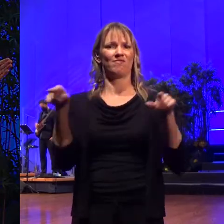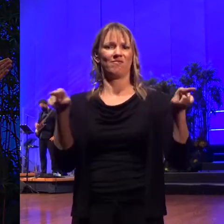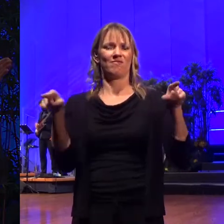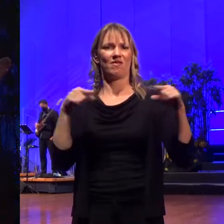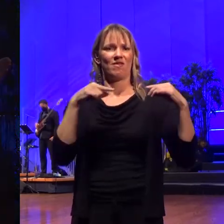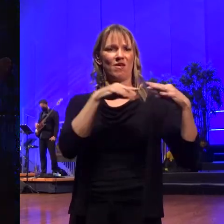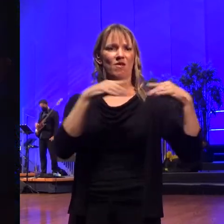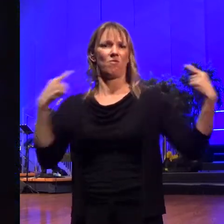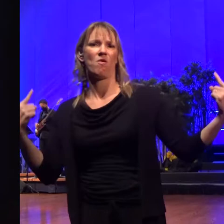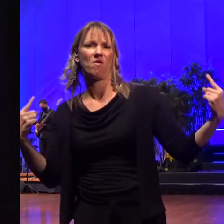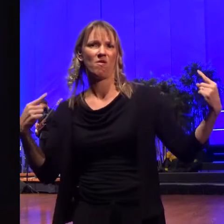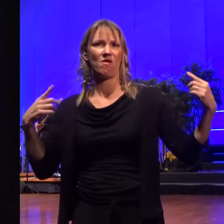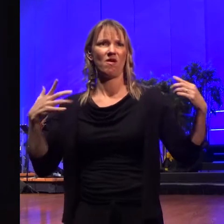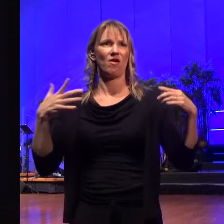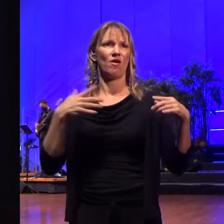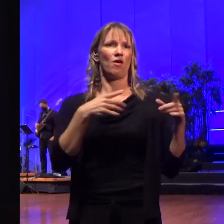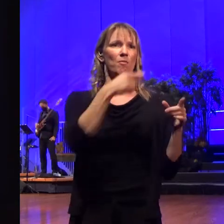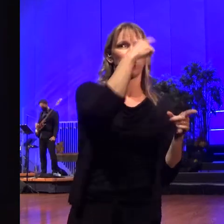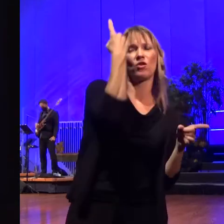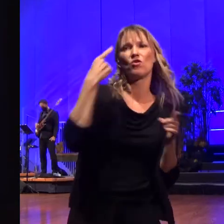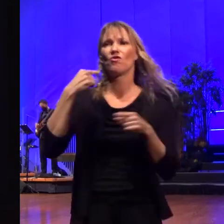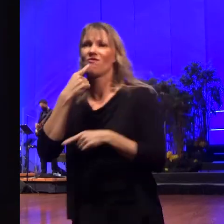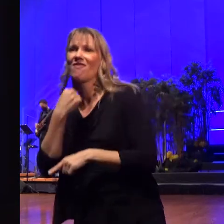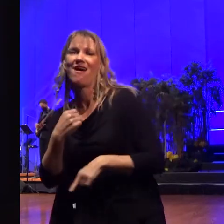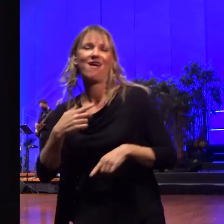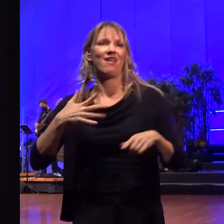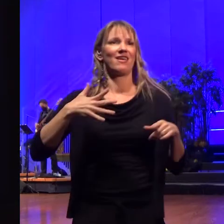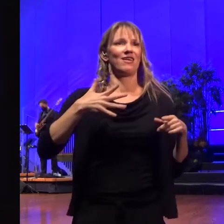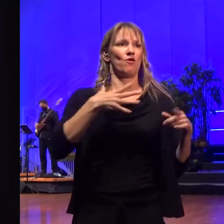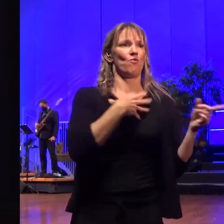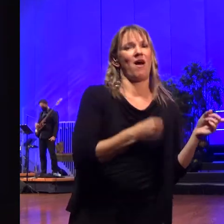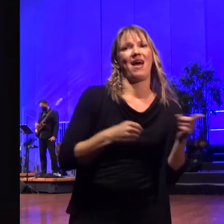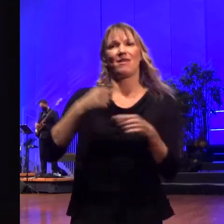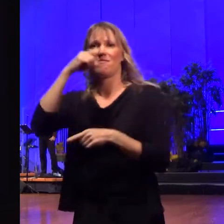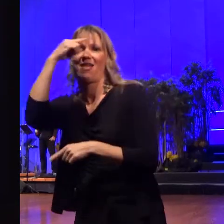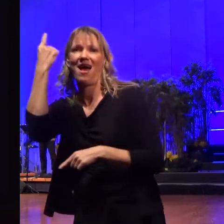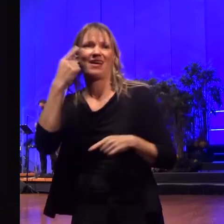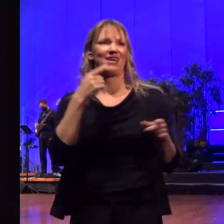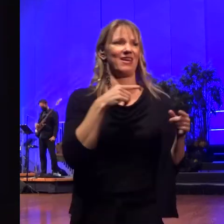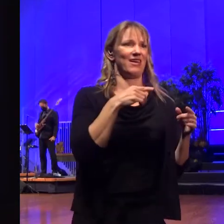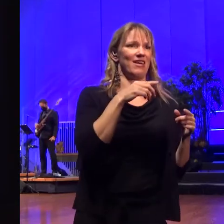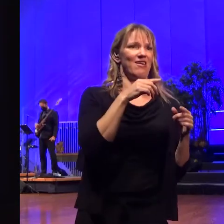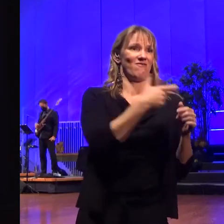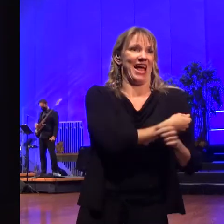Blue versus red, white versus black, vax versus anti-vax,